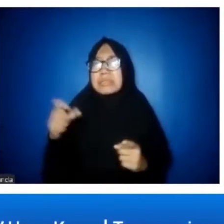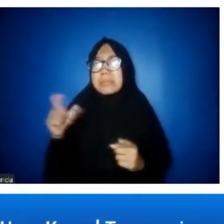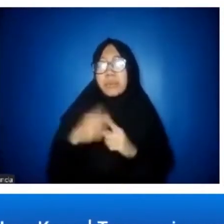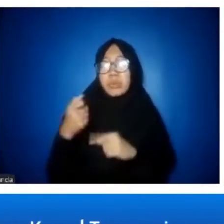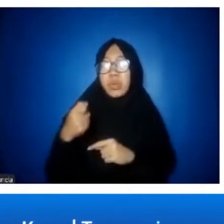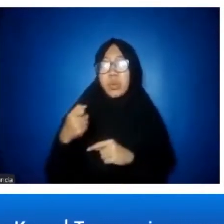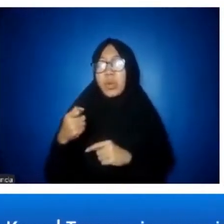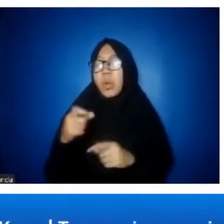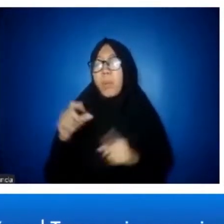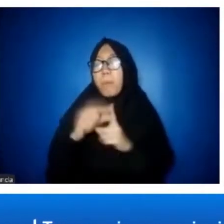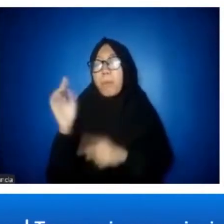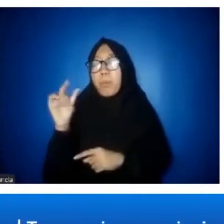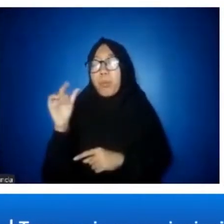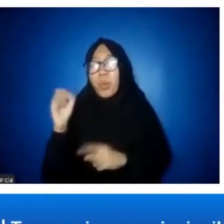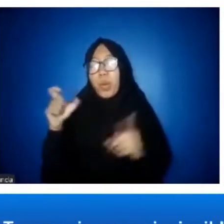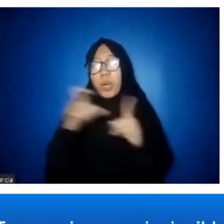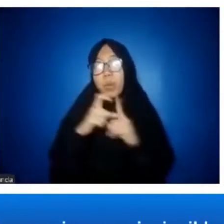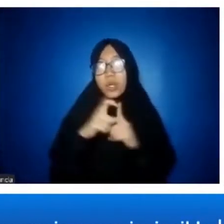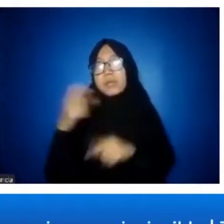pro-democracy fighters in Hong Kong.